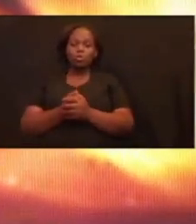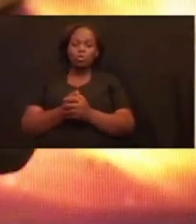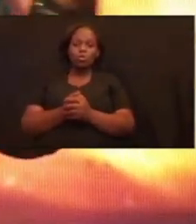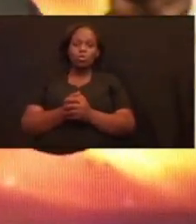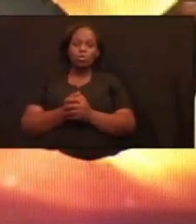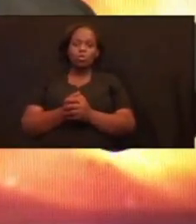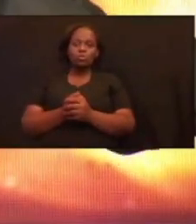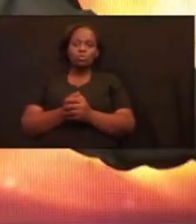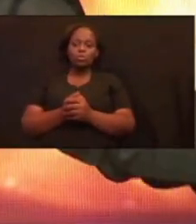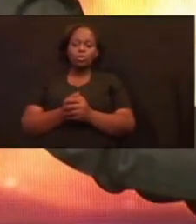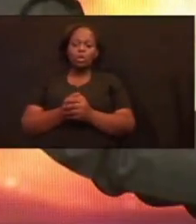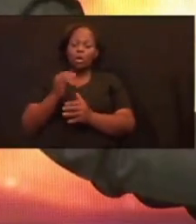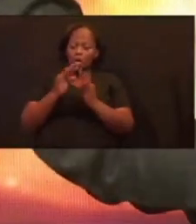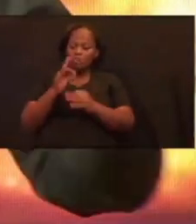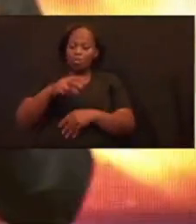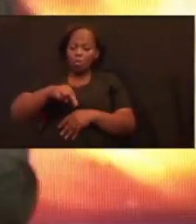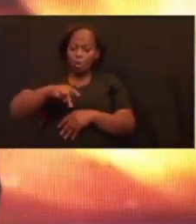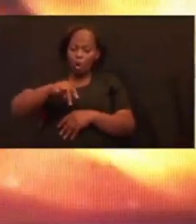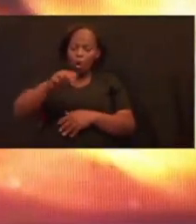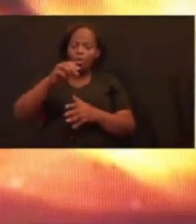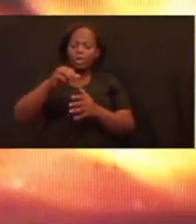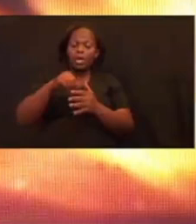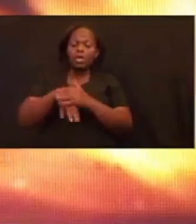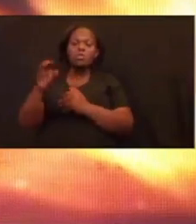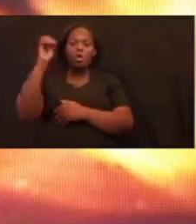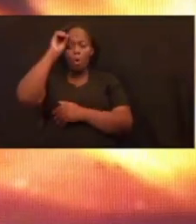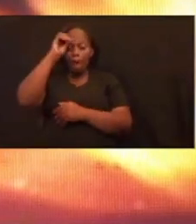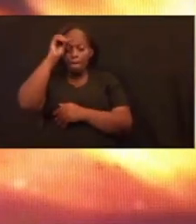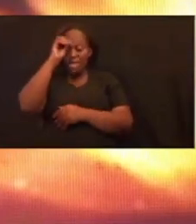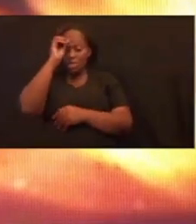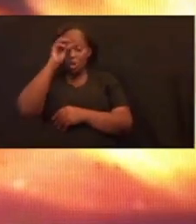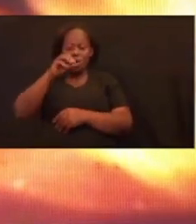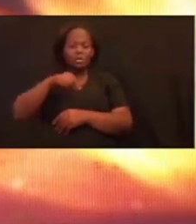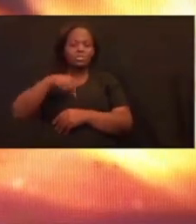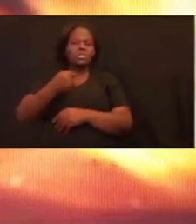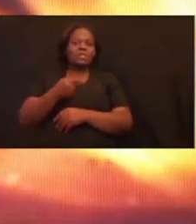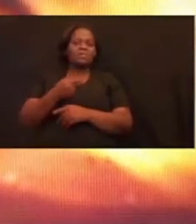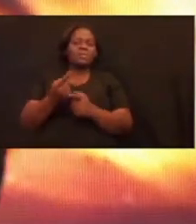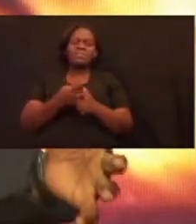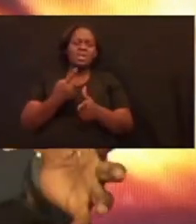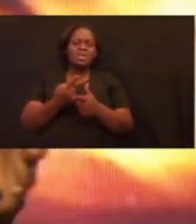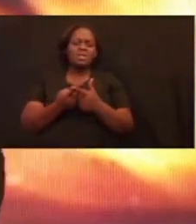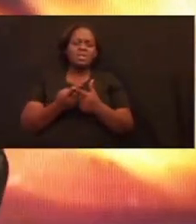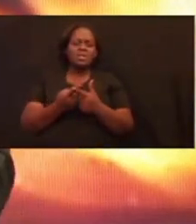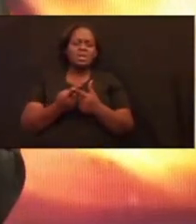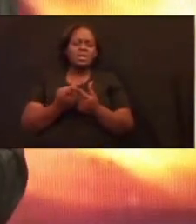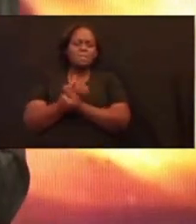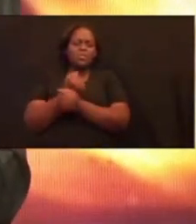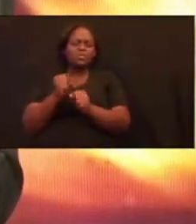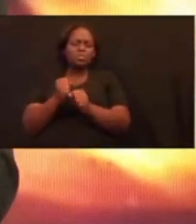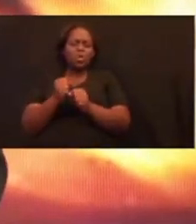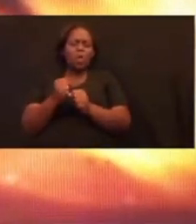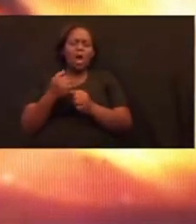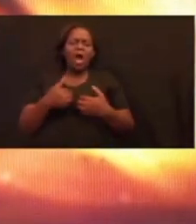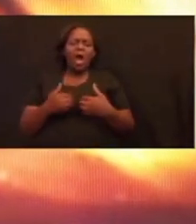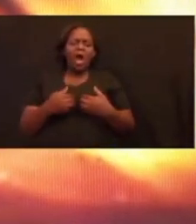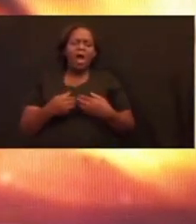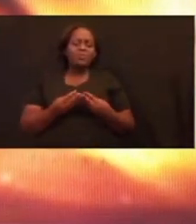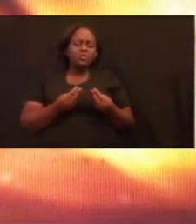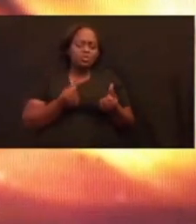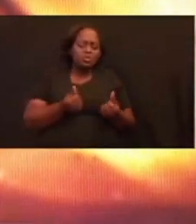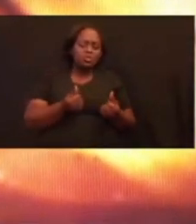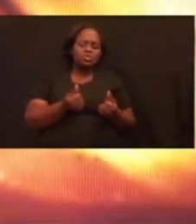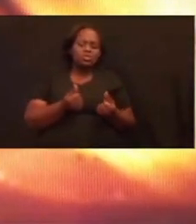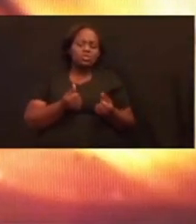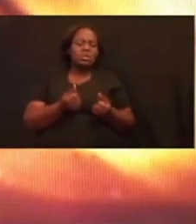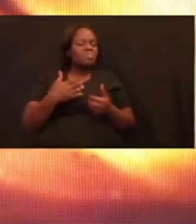can produce phenomenal results. In mentoring younger believers, we have to be wise to not turn those personalized dealings into